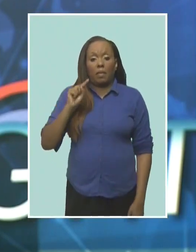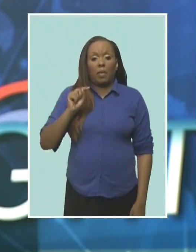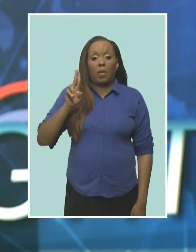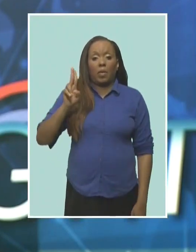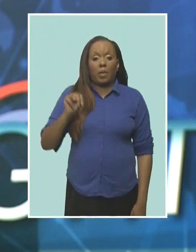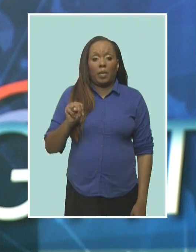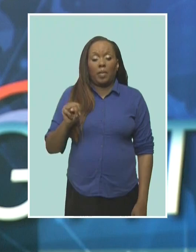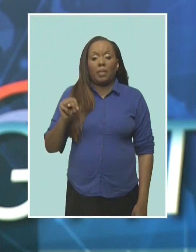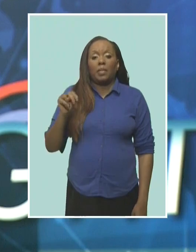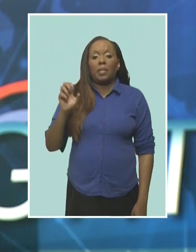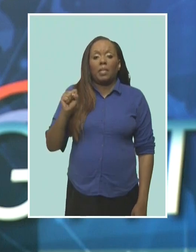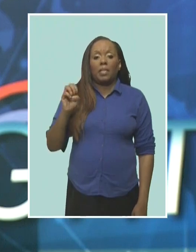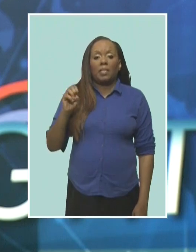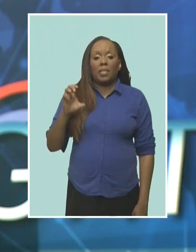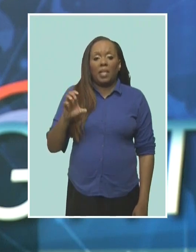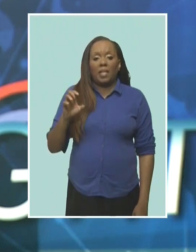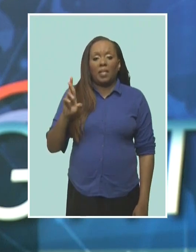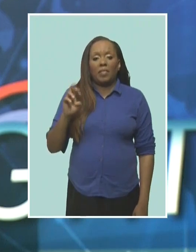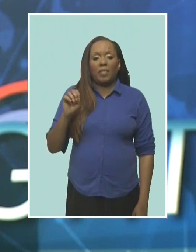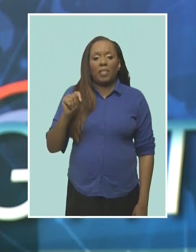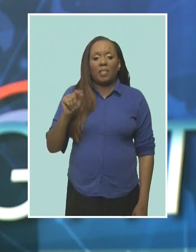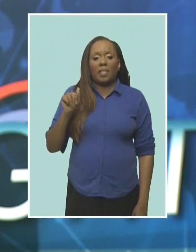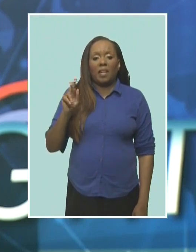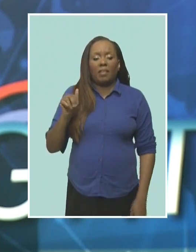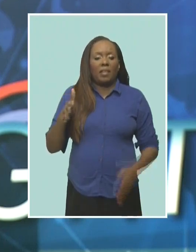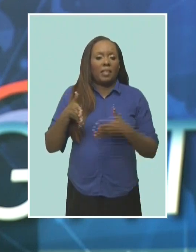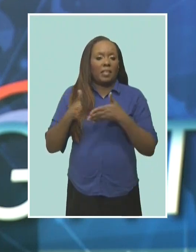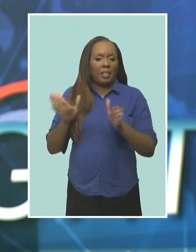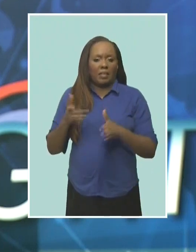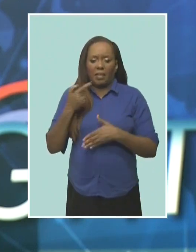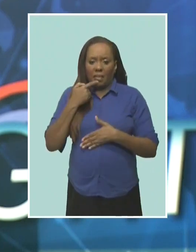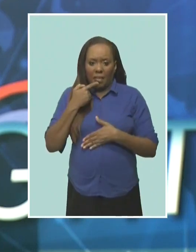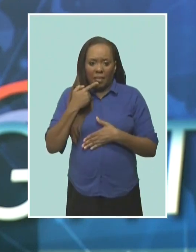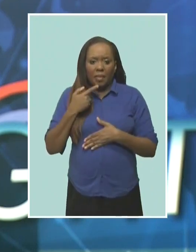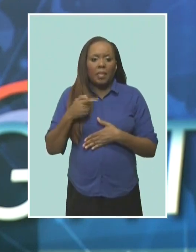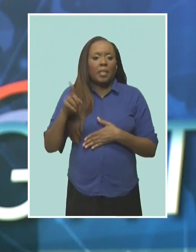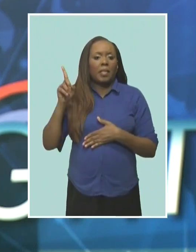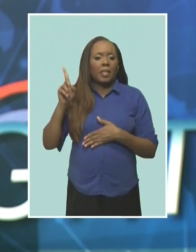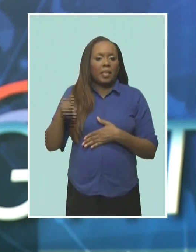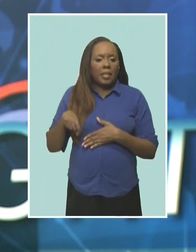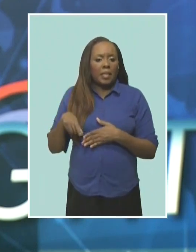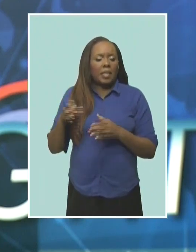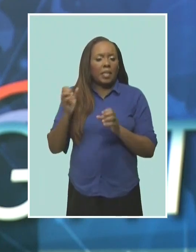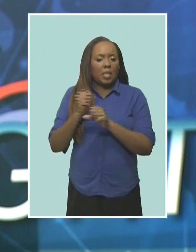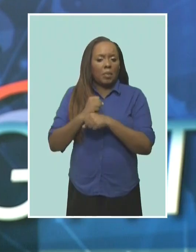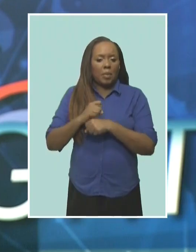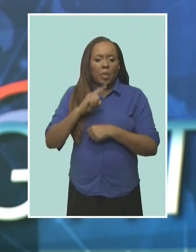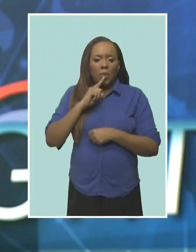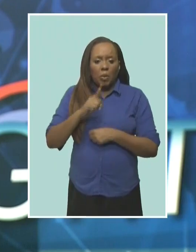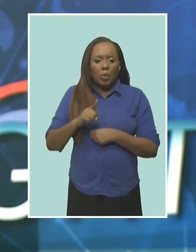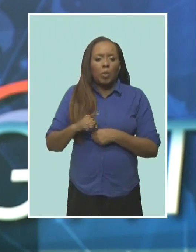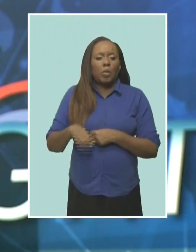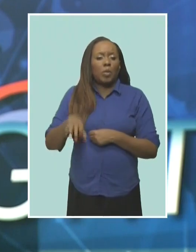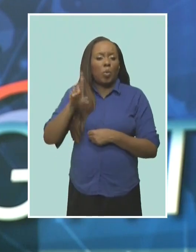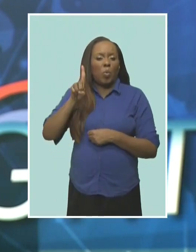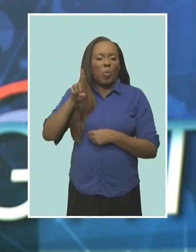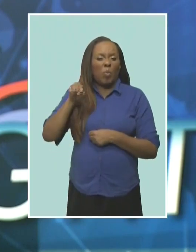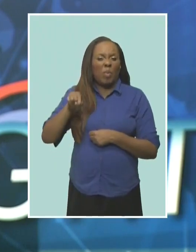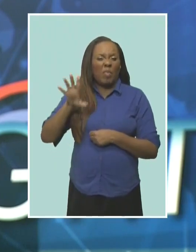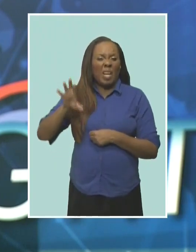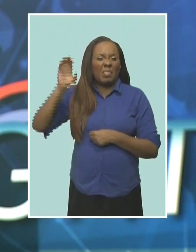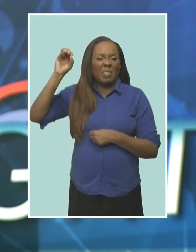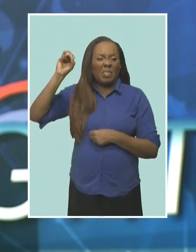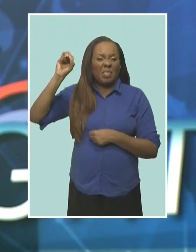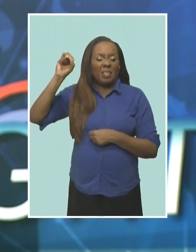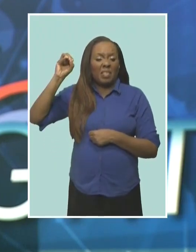Just Transition, Selwyn Hart, says more needs to be done to keep the 1.5 degrees threshold pledged in the Paris Agreement to tackle